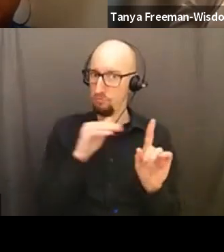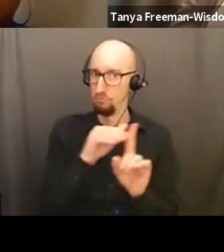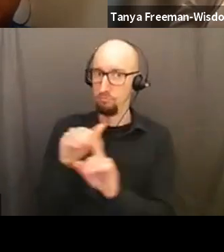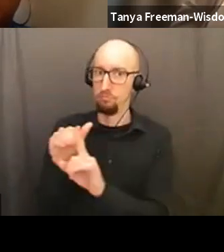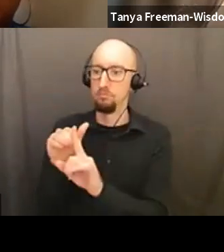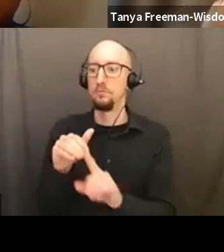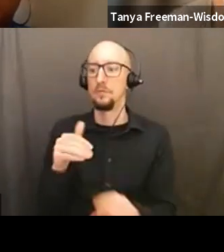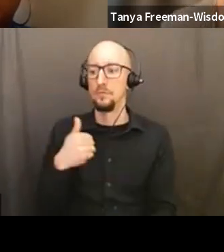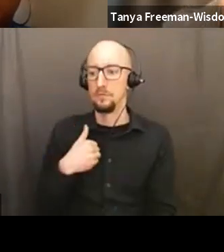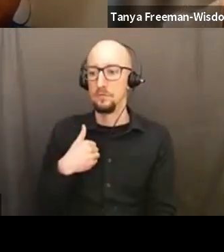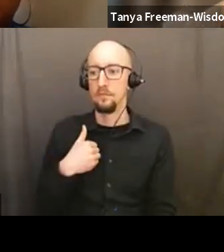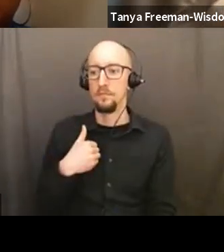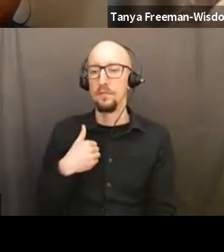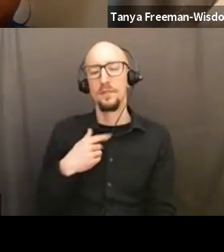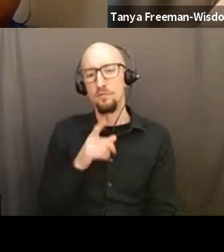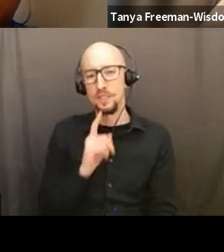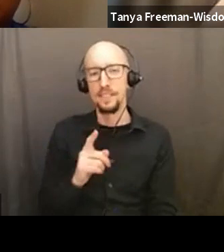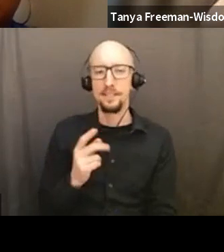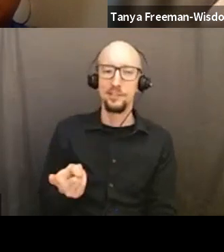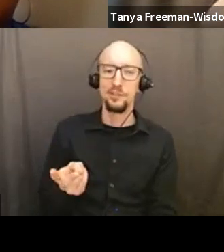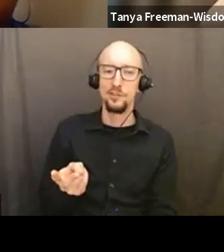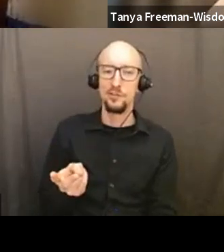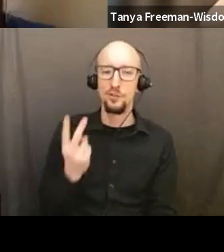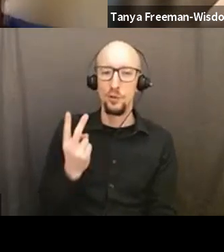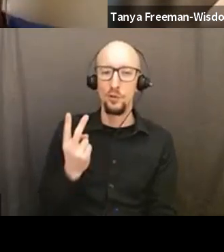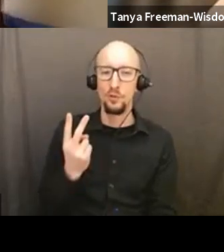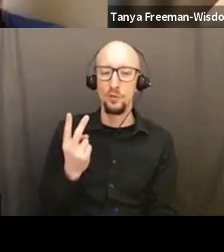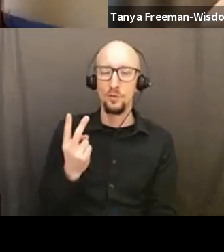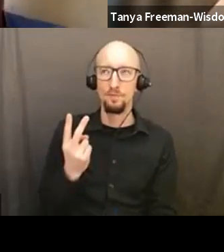are kind of two